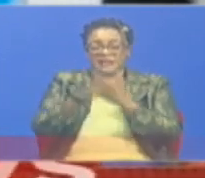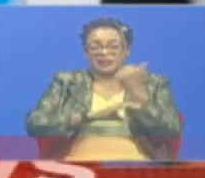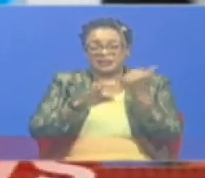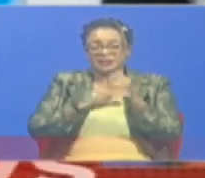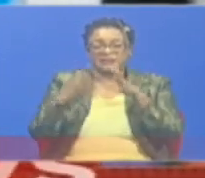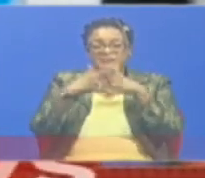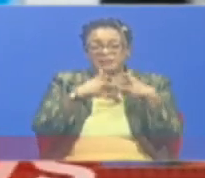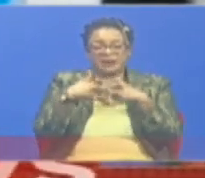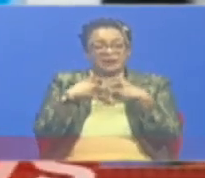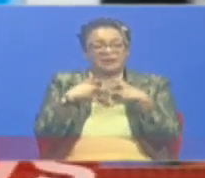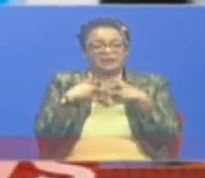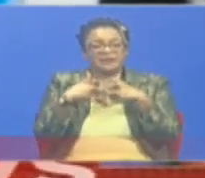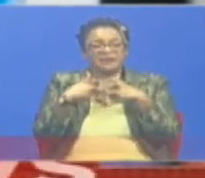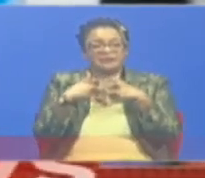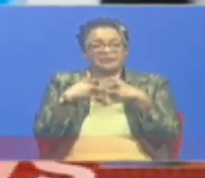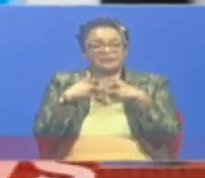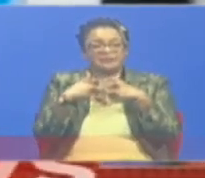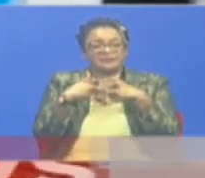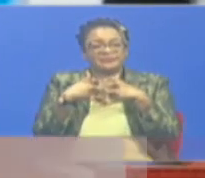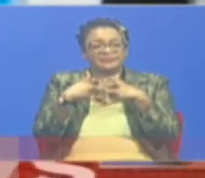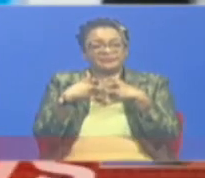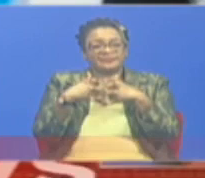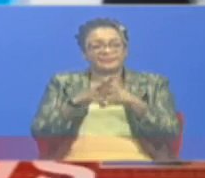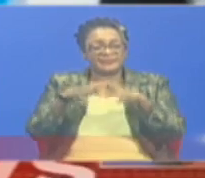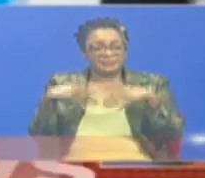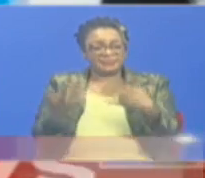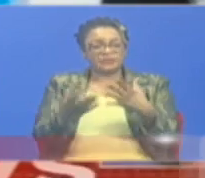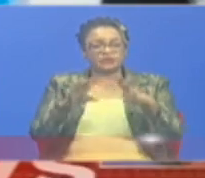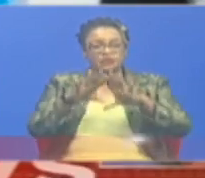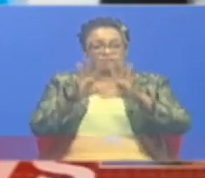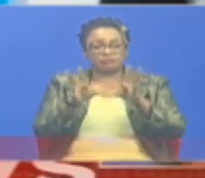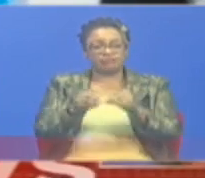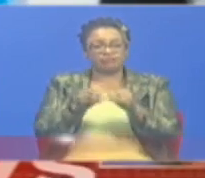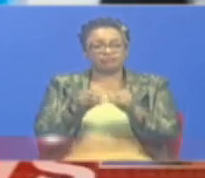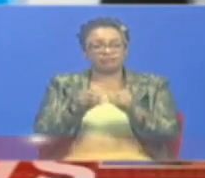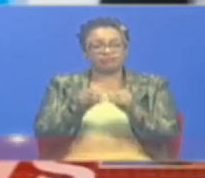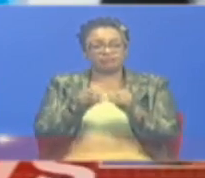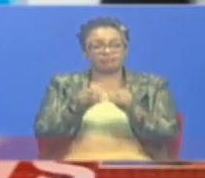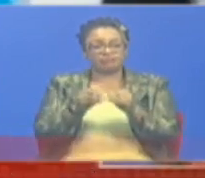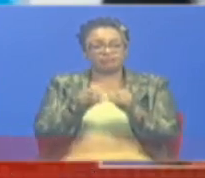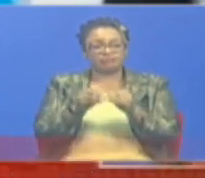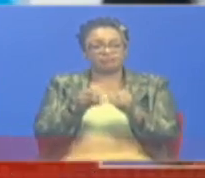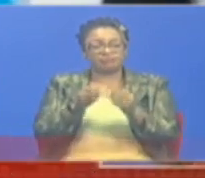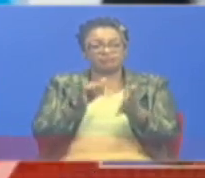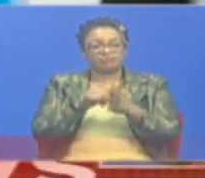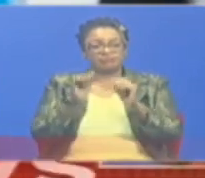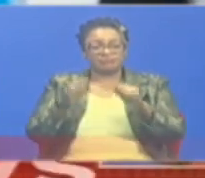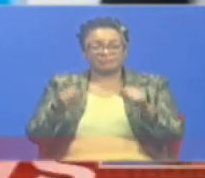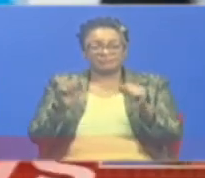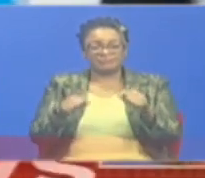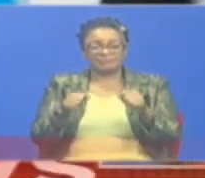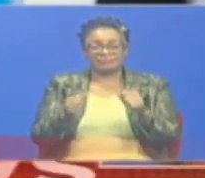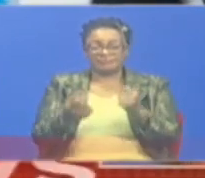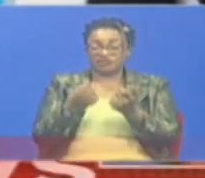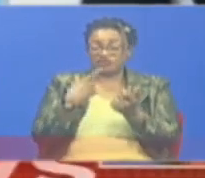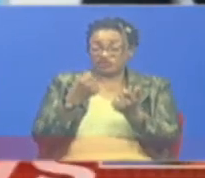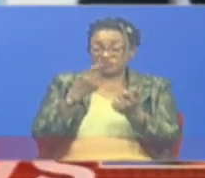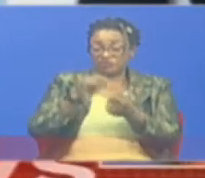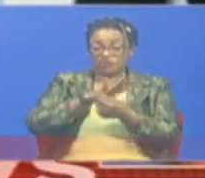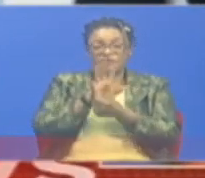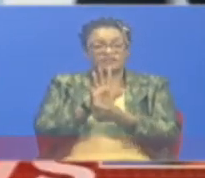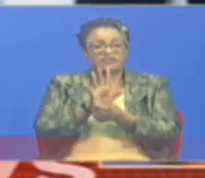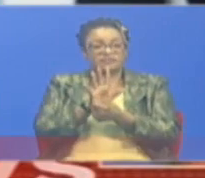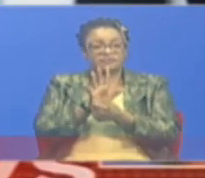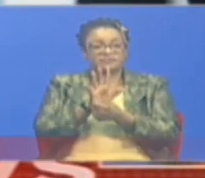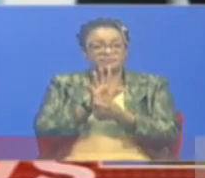Americas, regarding compounds that potentially could be able to treat COVID.